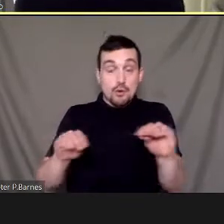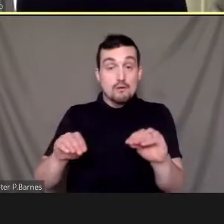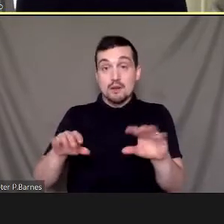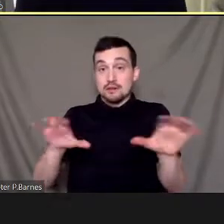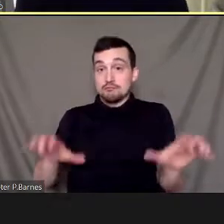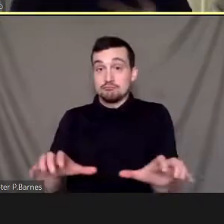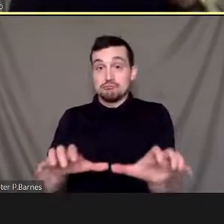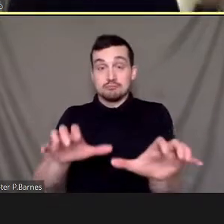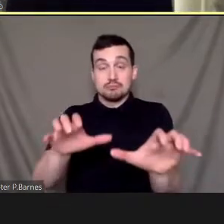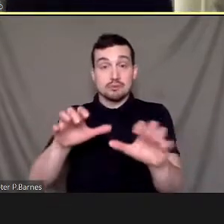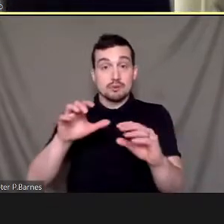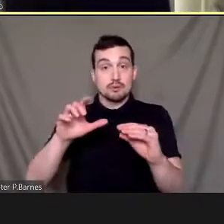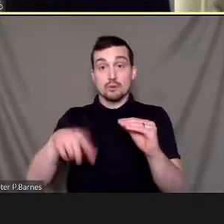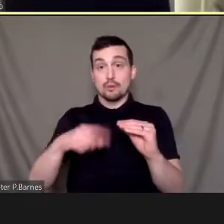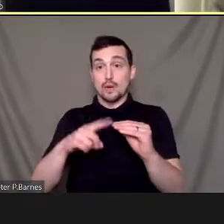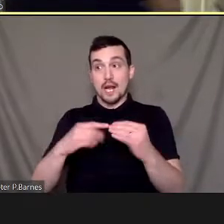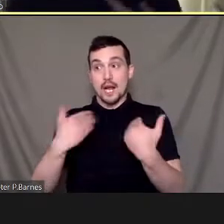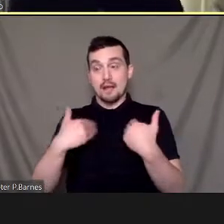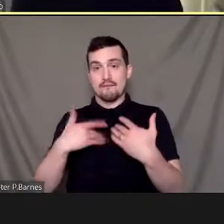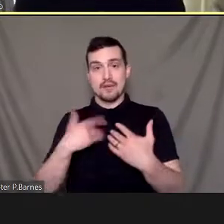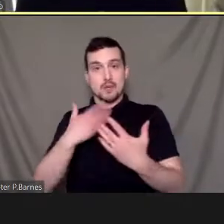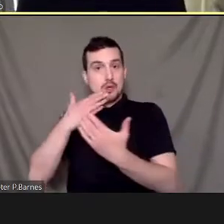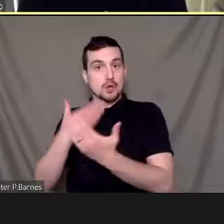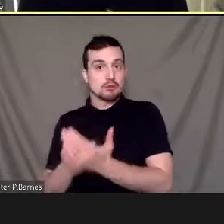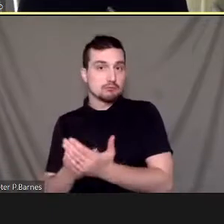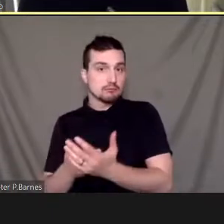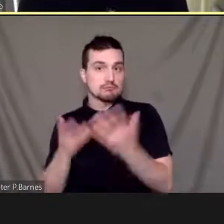I might be able to do at different points in my life.